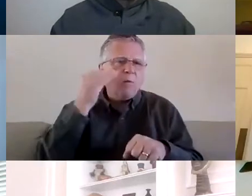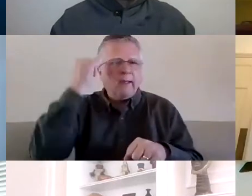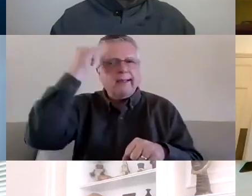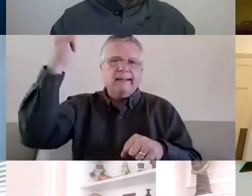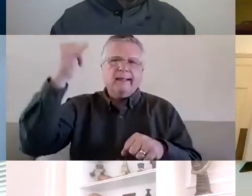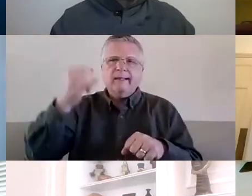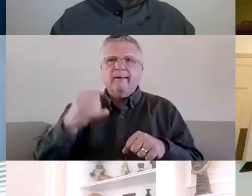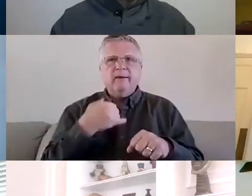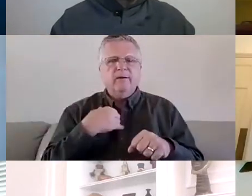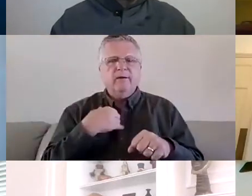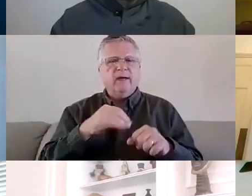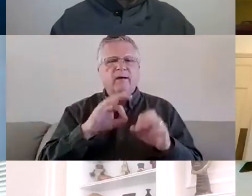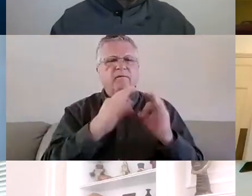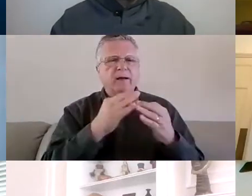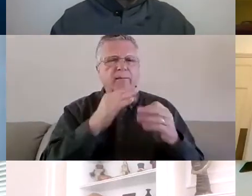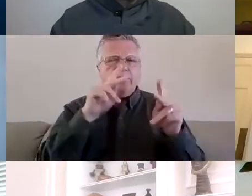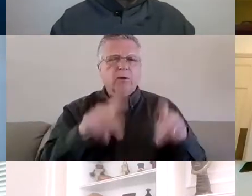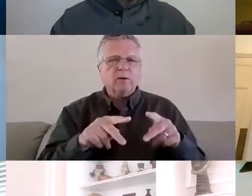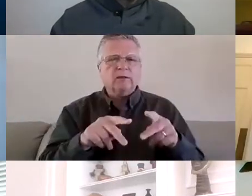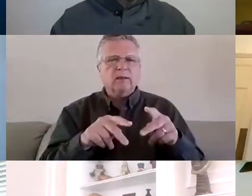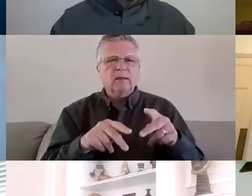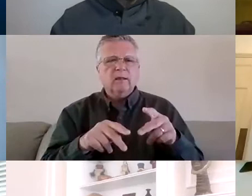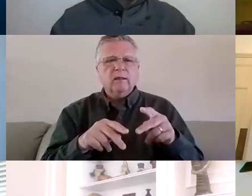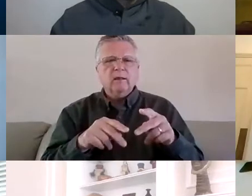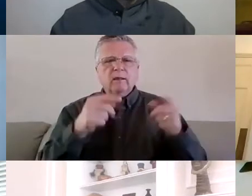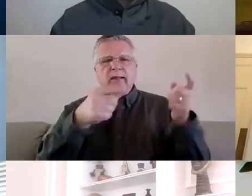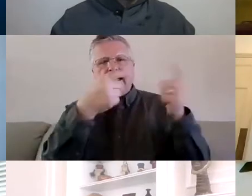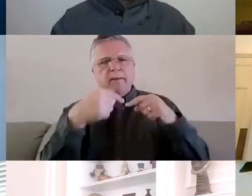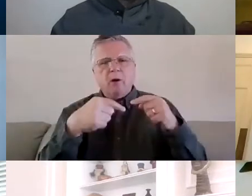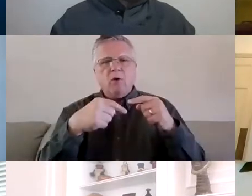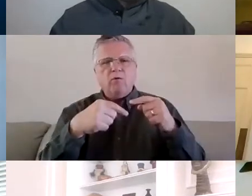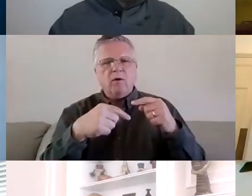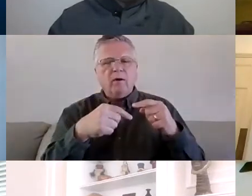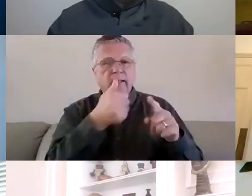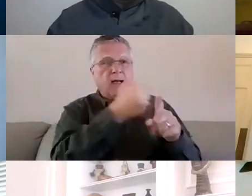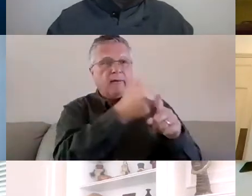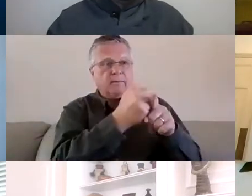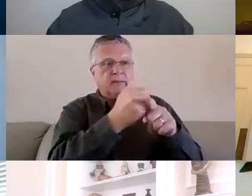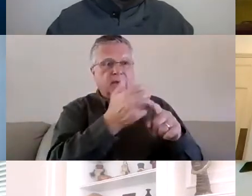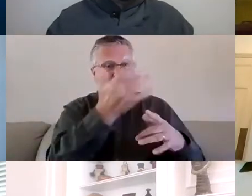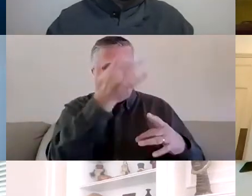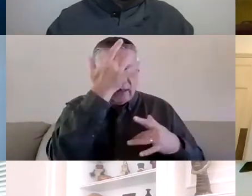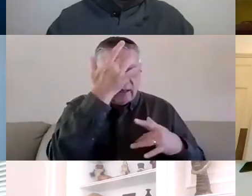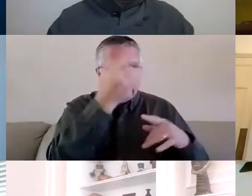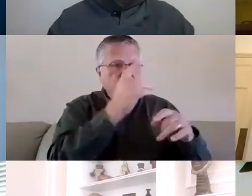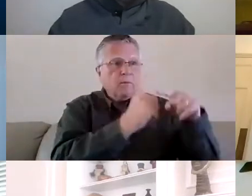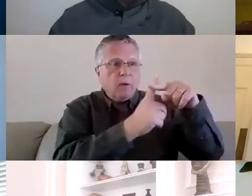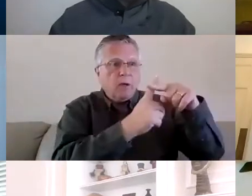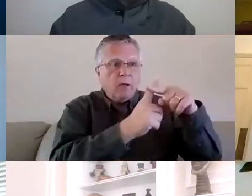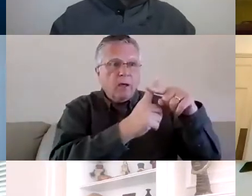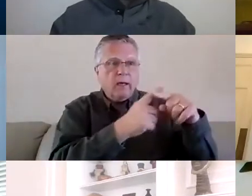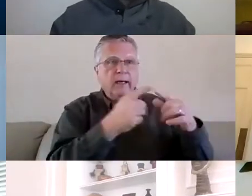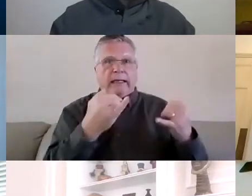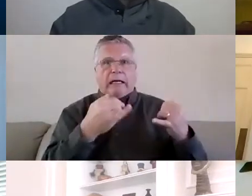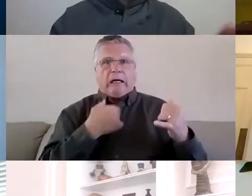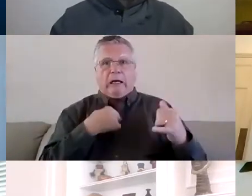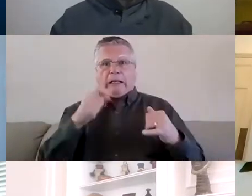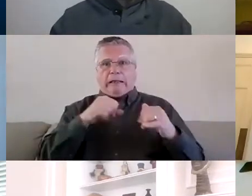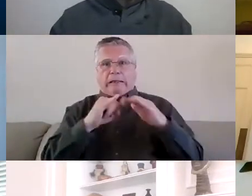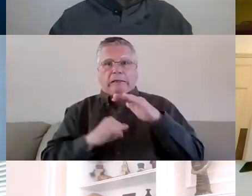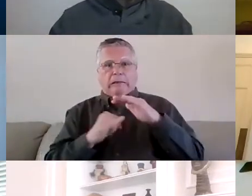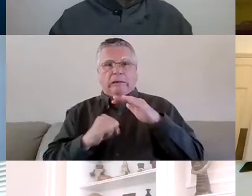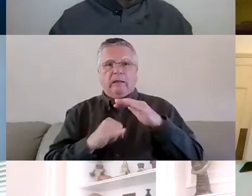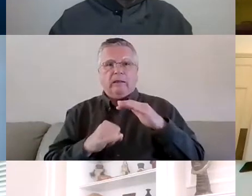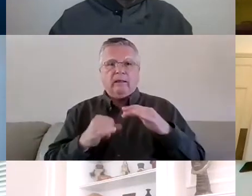that spent a night and they were tested positive and now you feel you have to quarantine, then it would kick in.